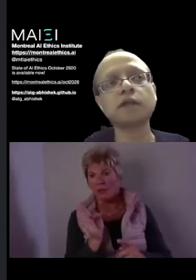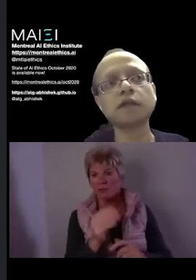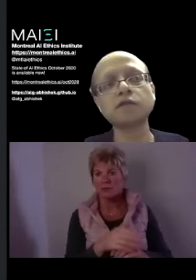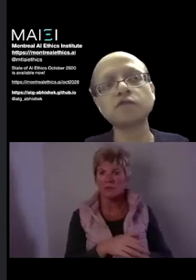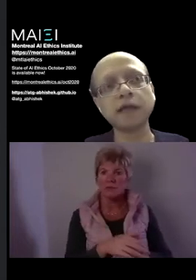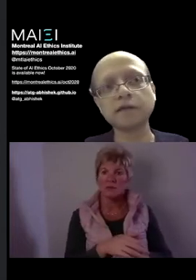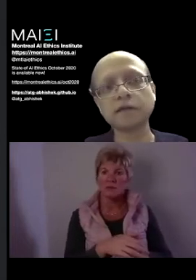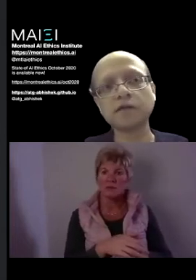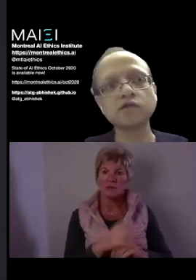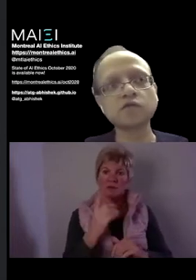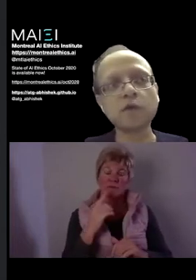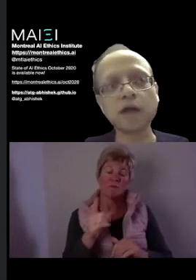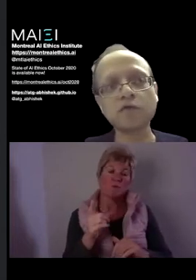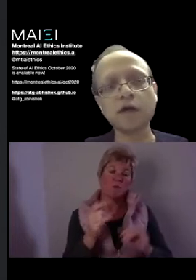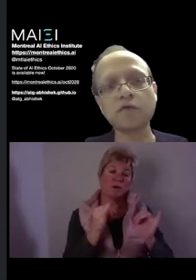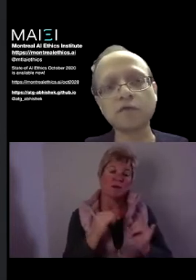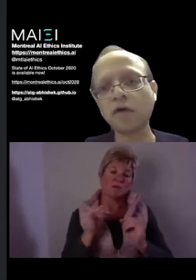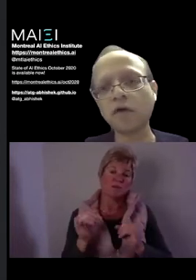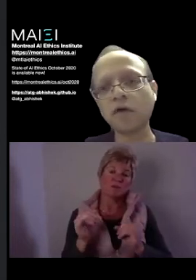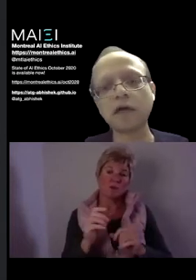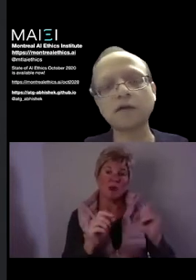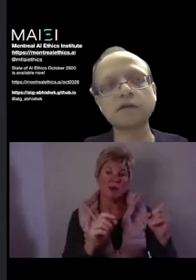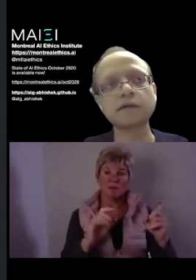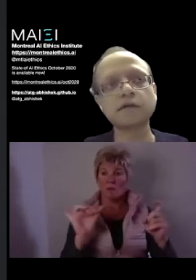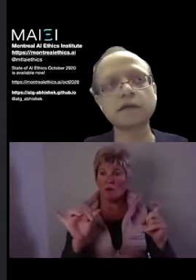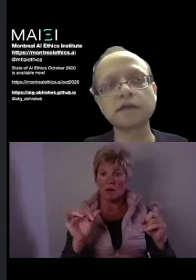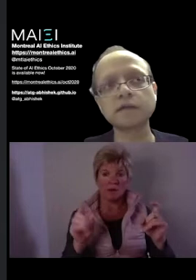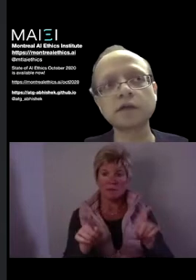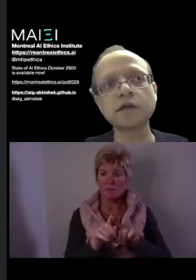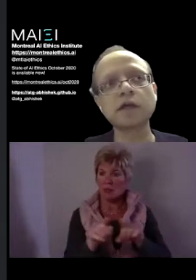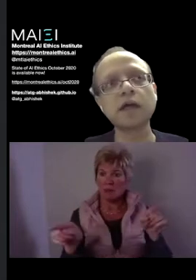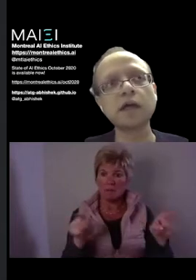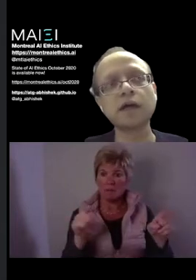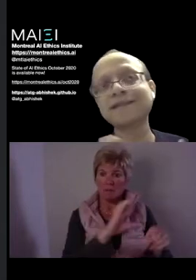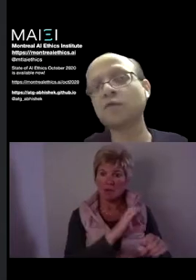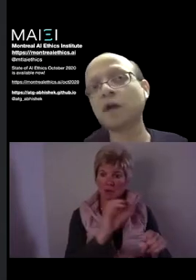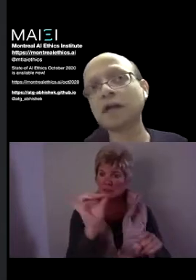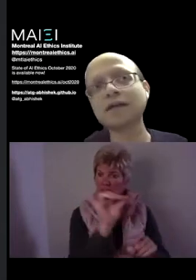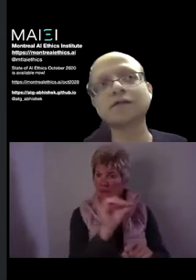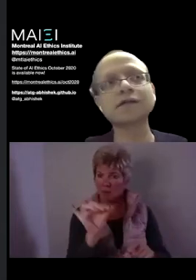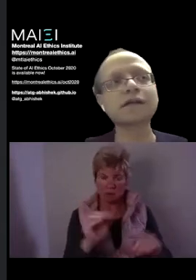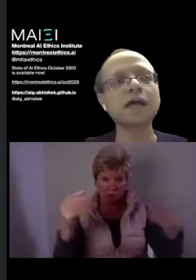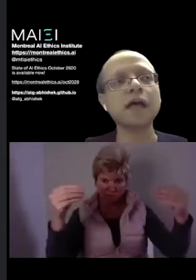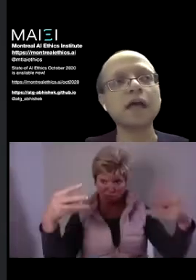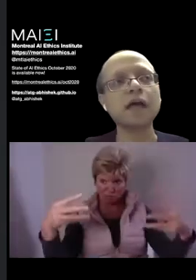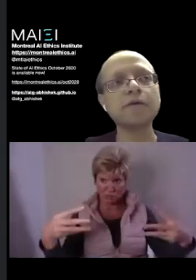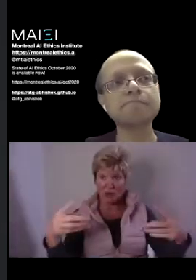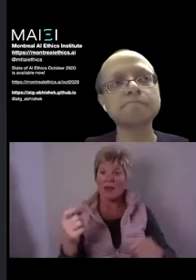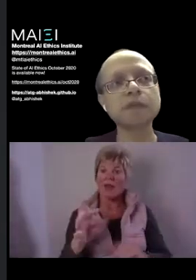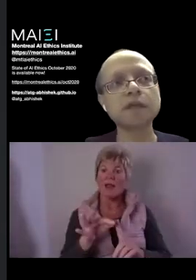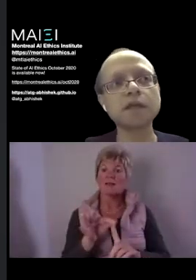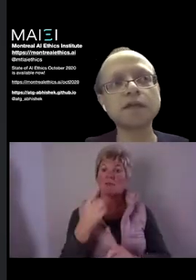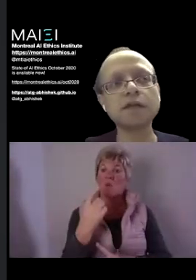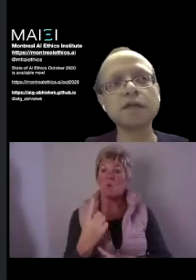you have an individual X and an individual Y who have all of their characteristics that are similar, except one characteristic.